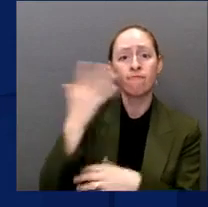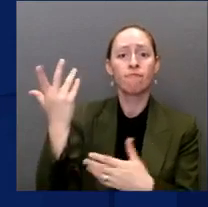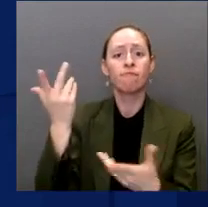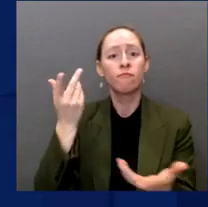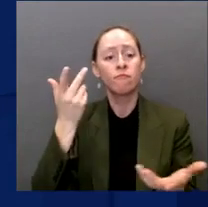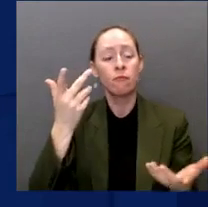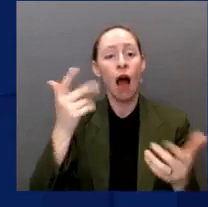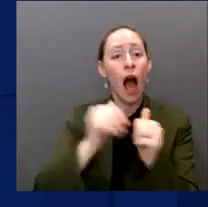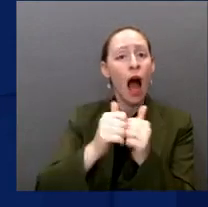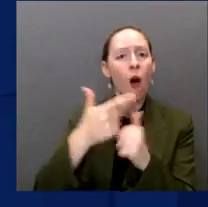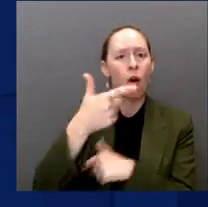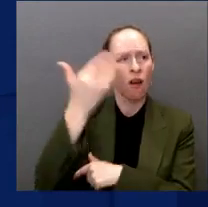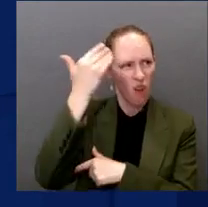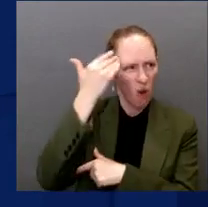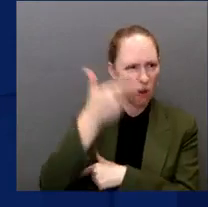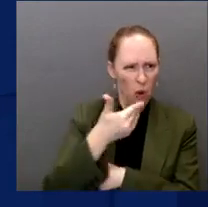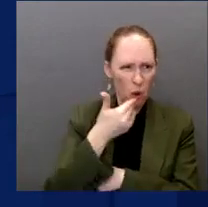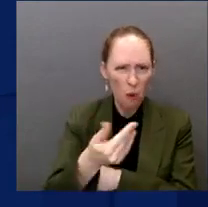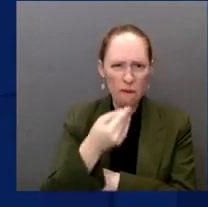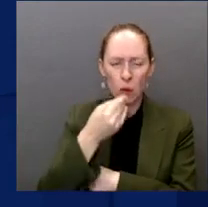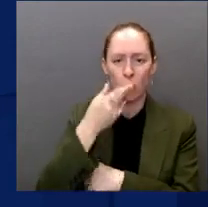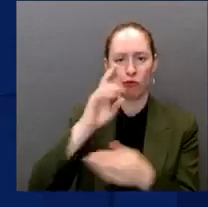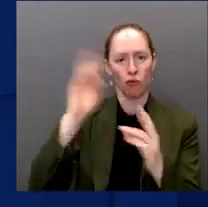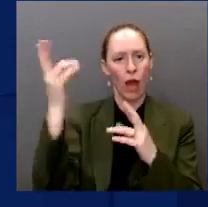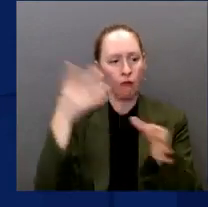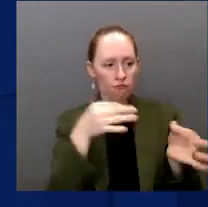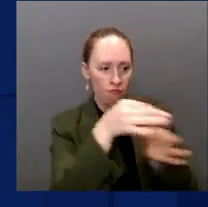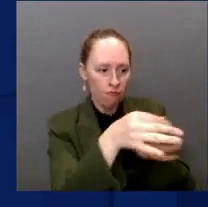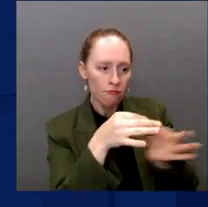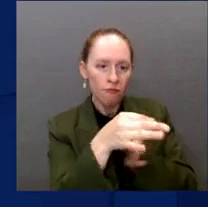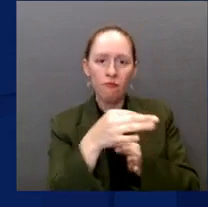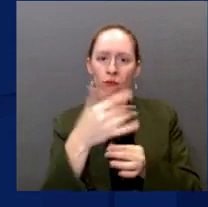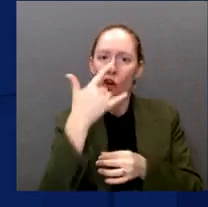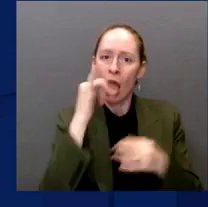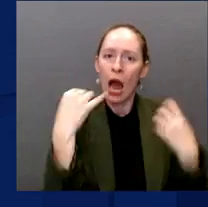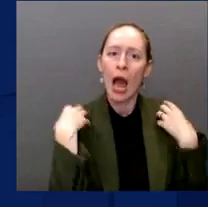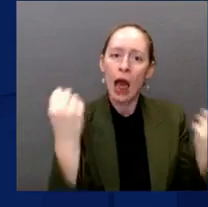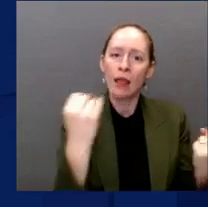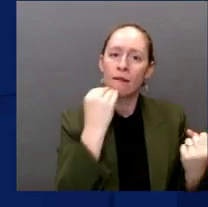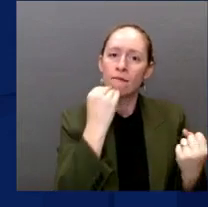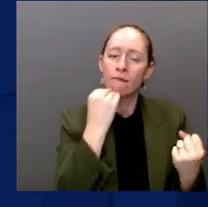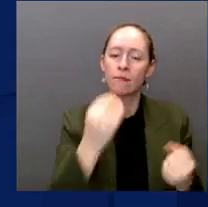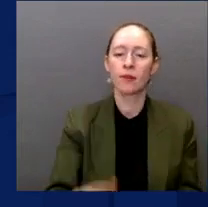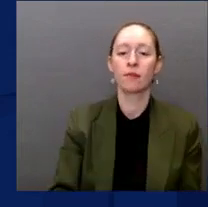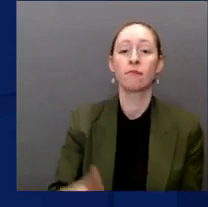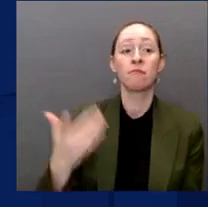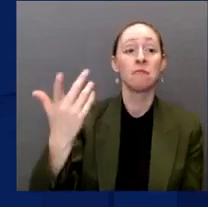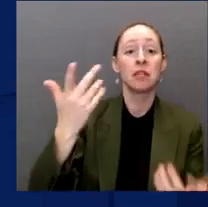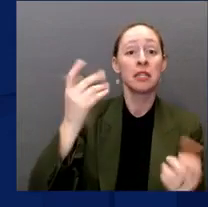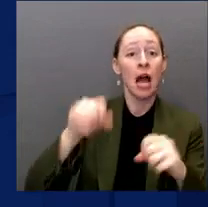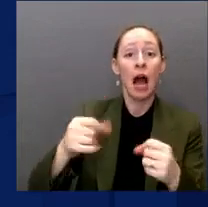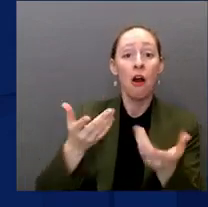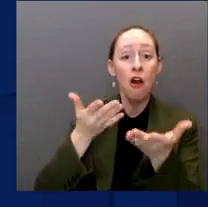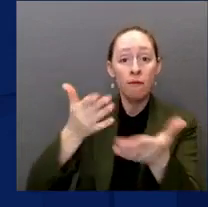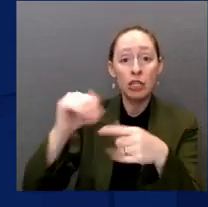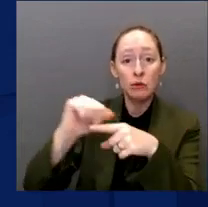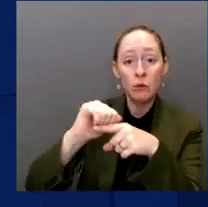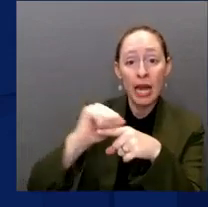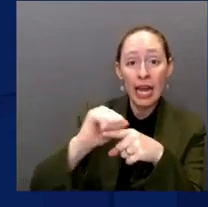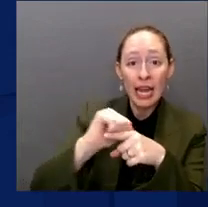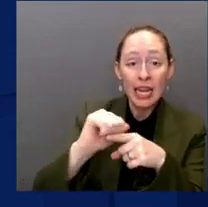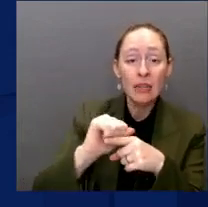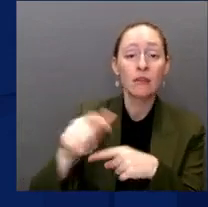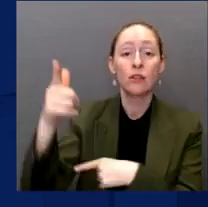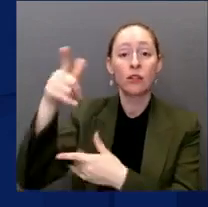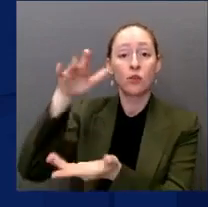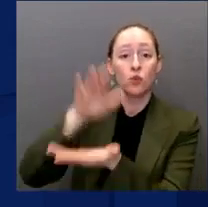schools to cook meals from scratch by funding training and equipment purchases, investing in robust school nutrition workforce, and expanding